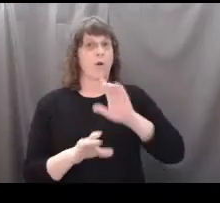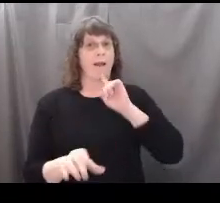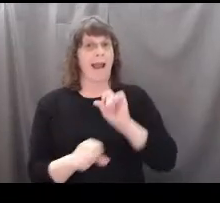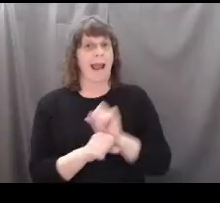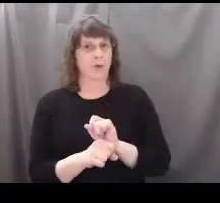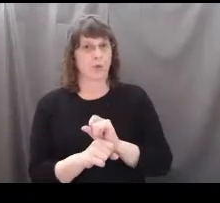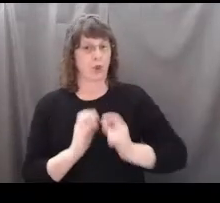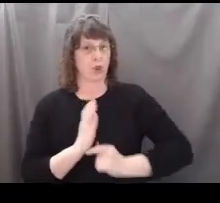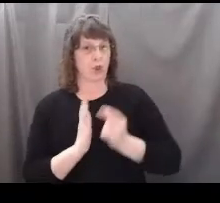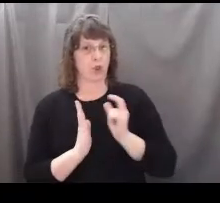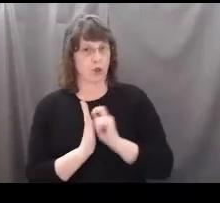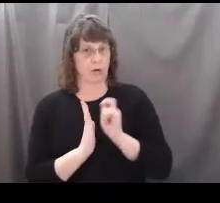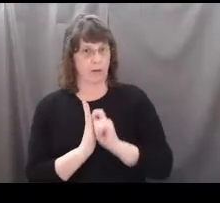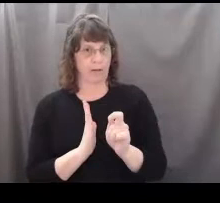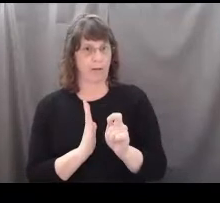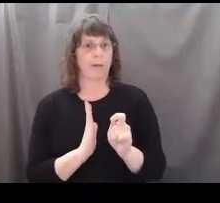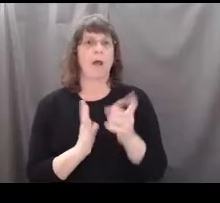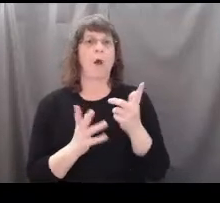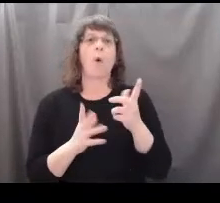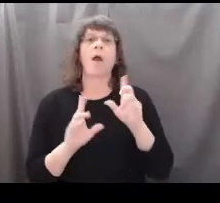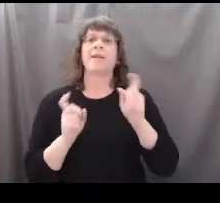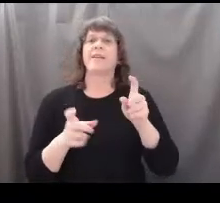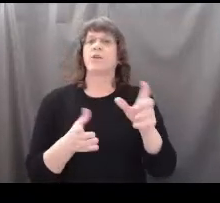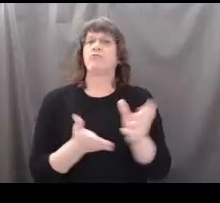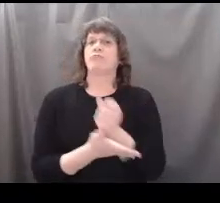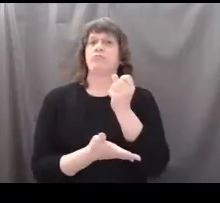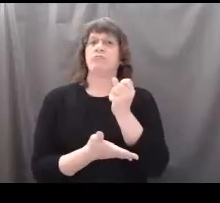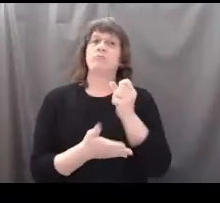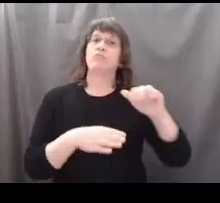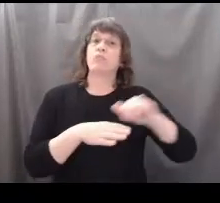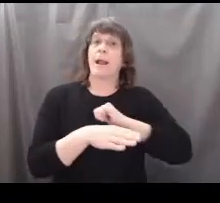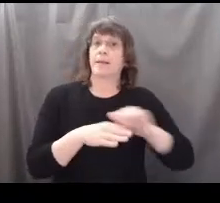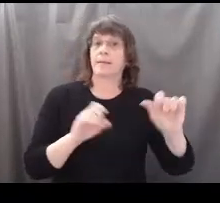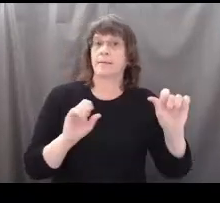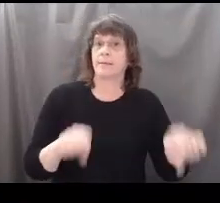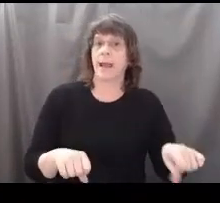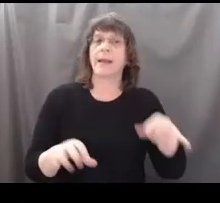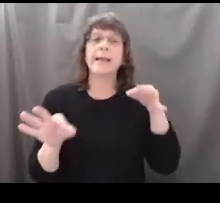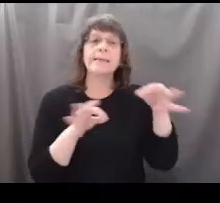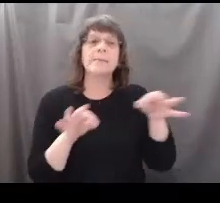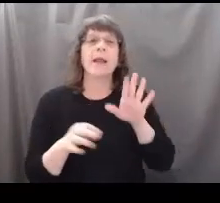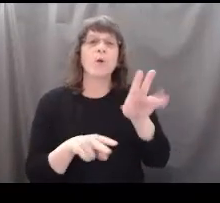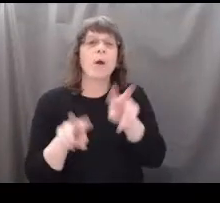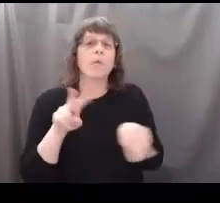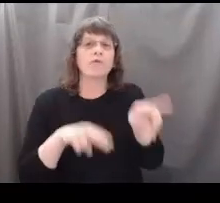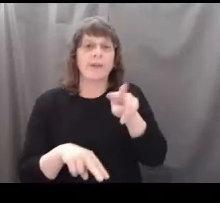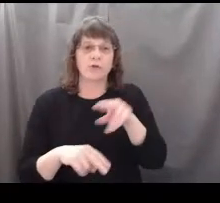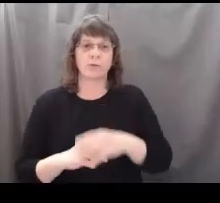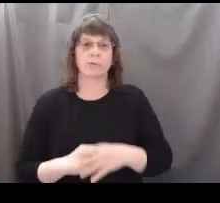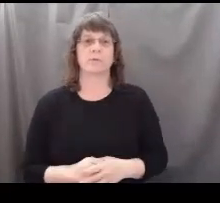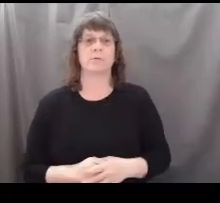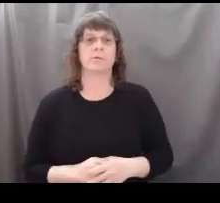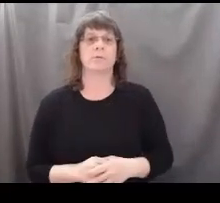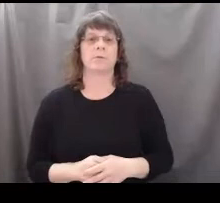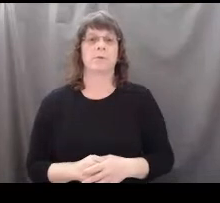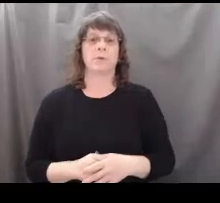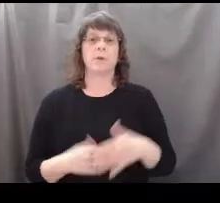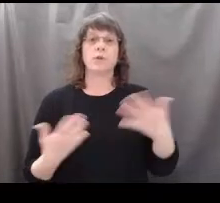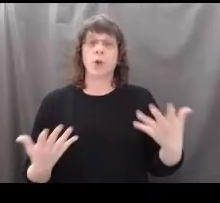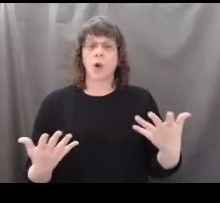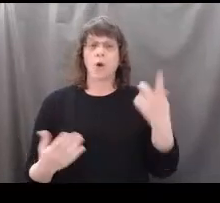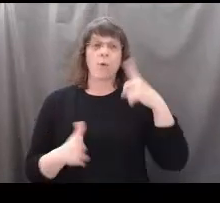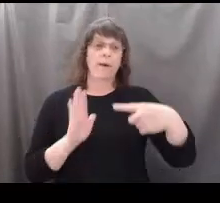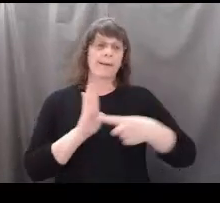nature journal, I want to give you all a chance to just practice explaining your observations. So